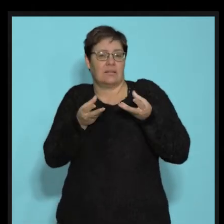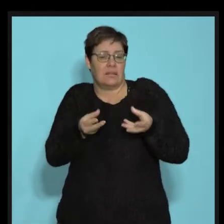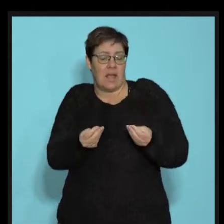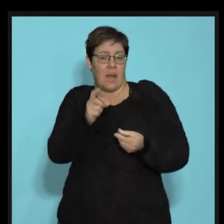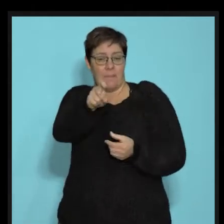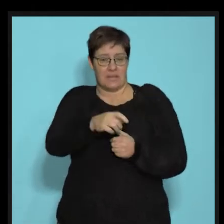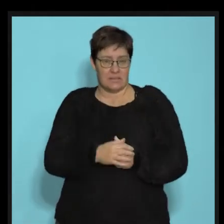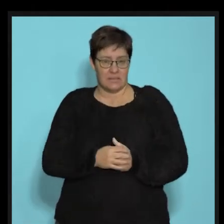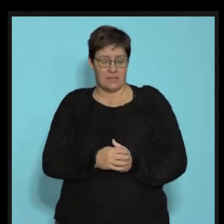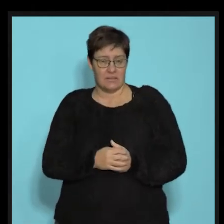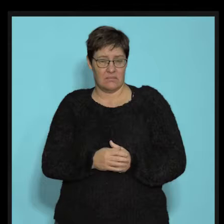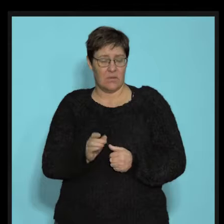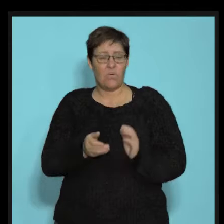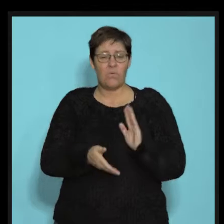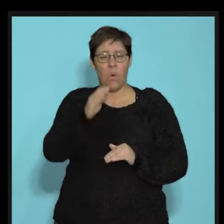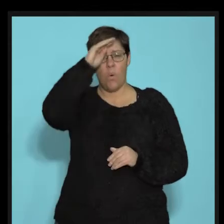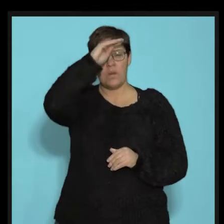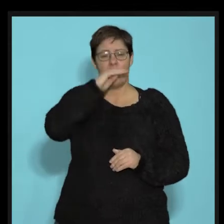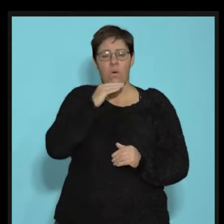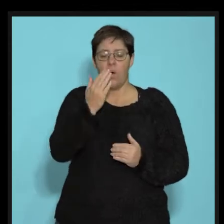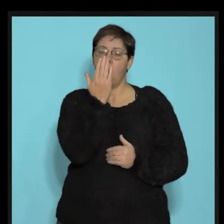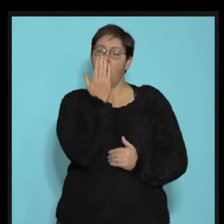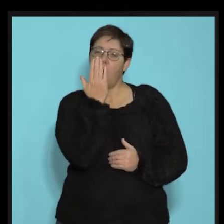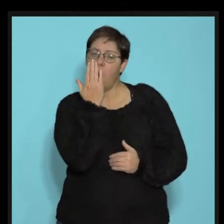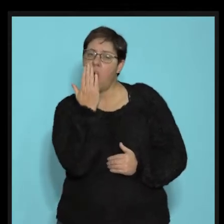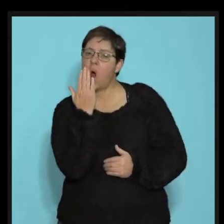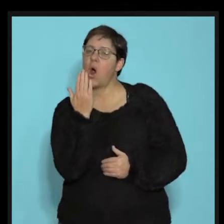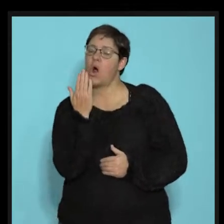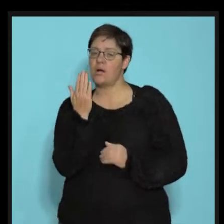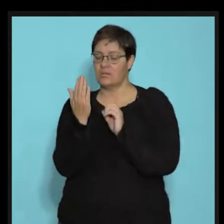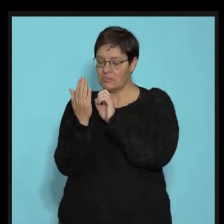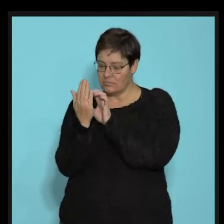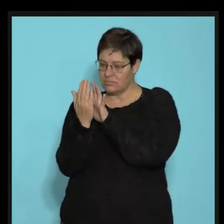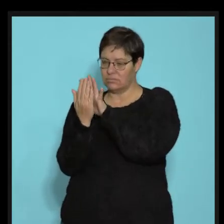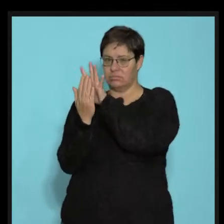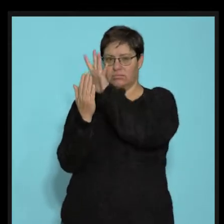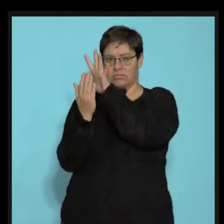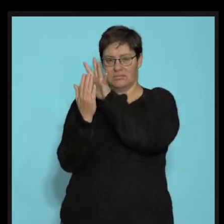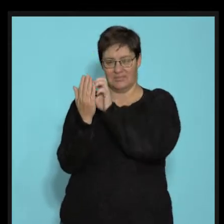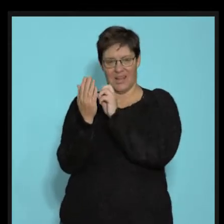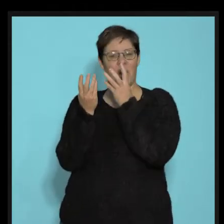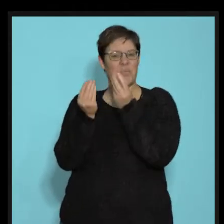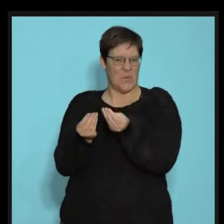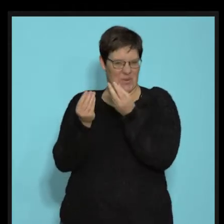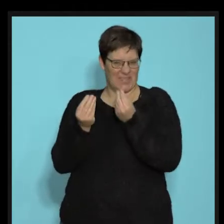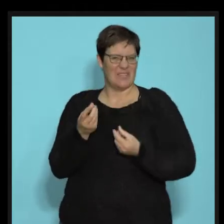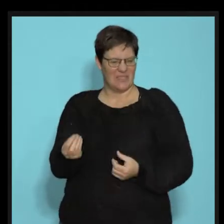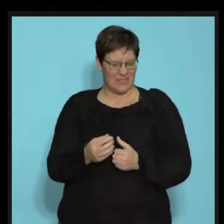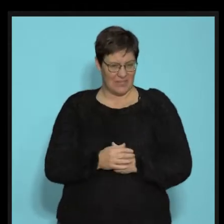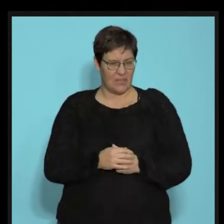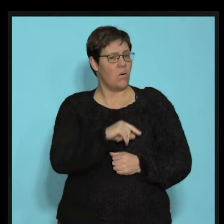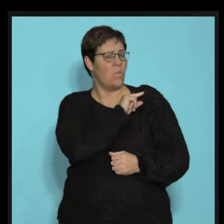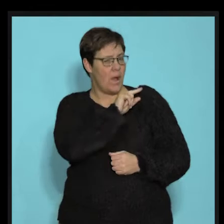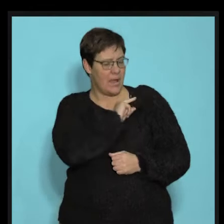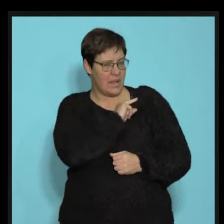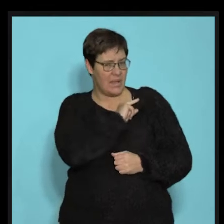Guys, ever gone to a window and breathed out onto a window? It's nice and it's moist. Right? The reason